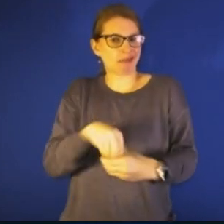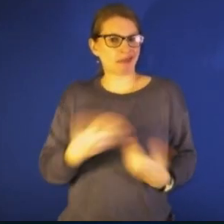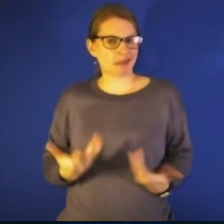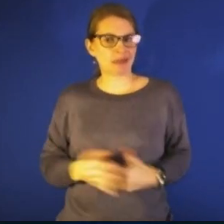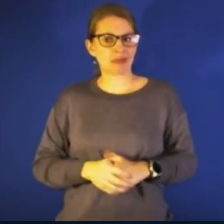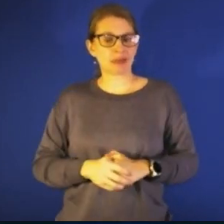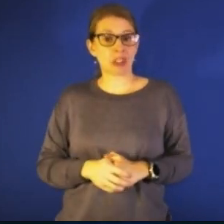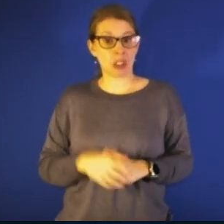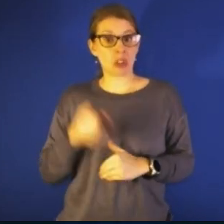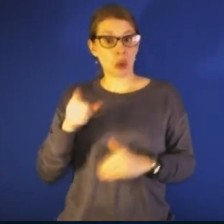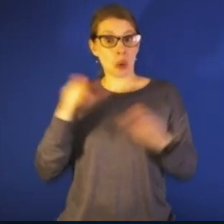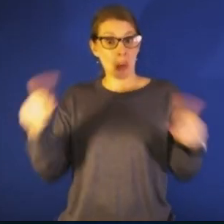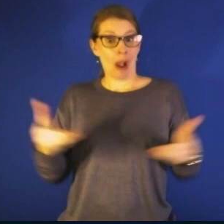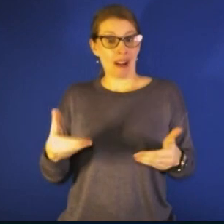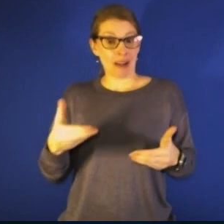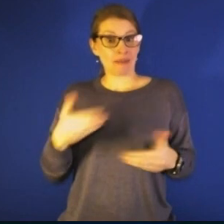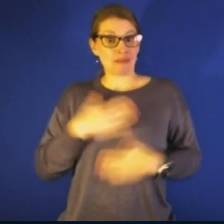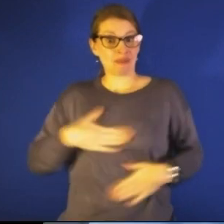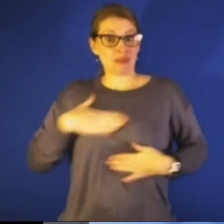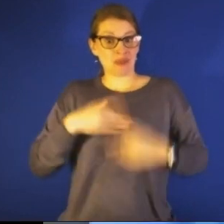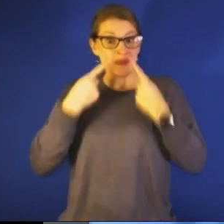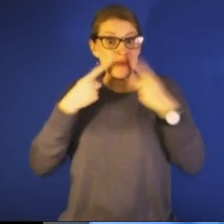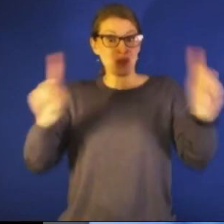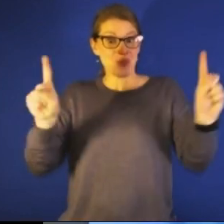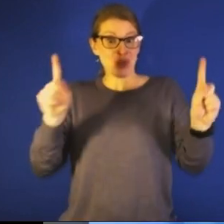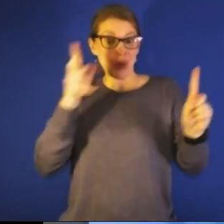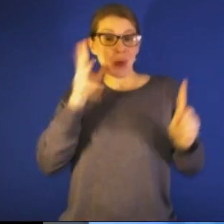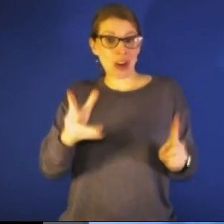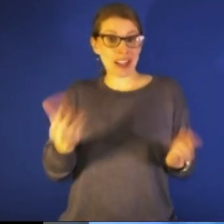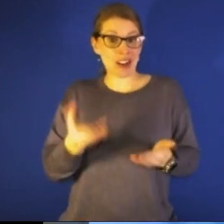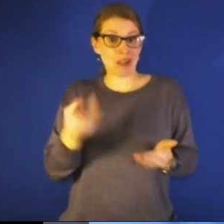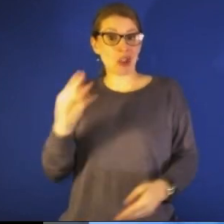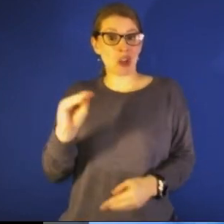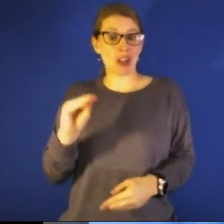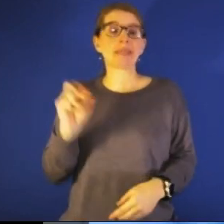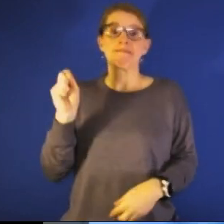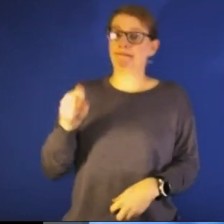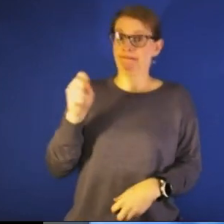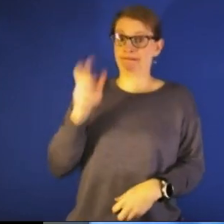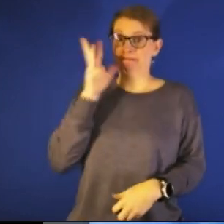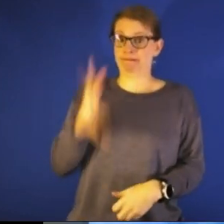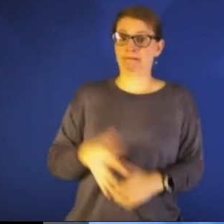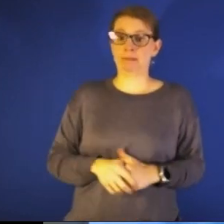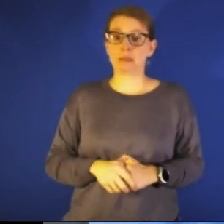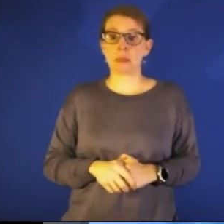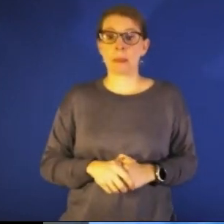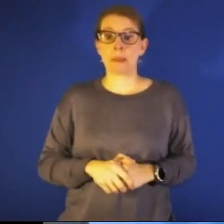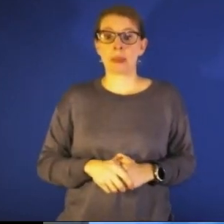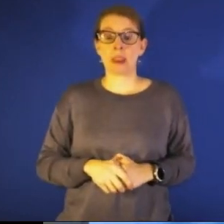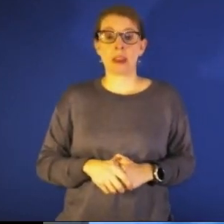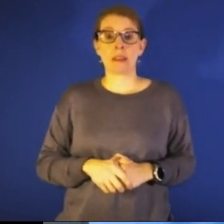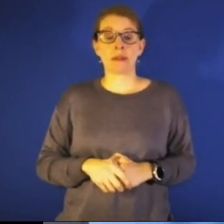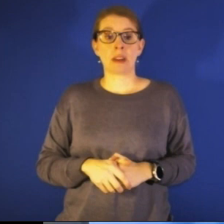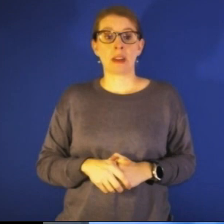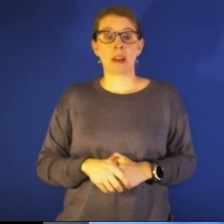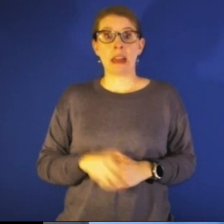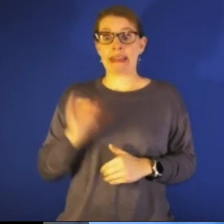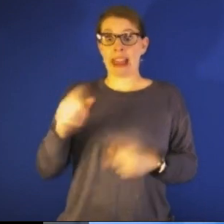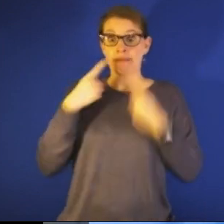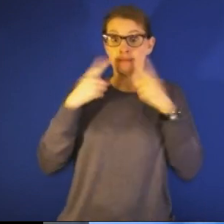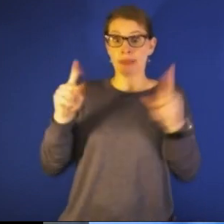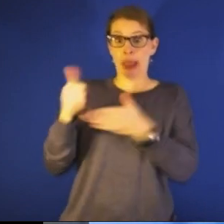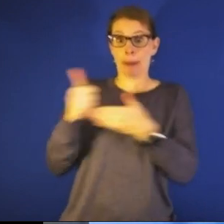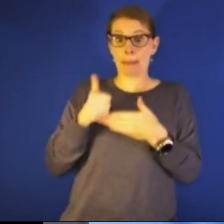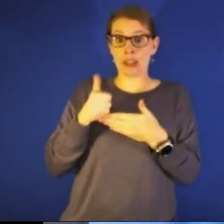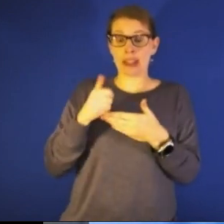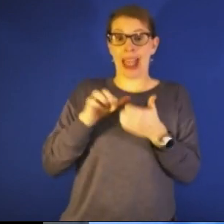Missouri. Yes, certainly we would. And what that would allow us to do is, number